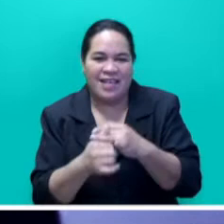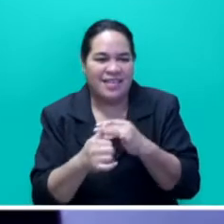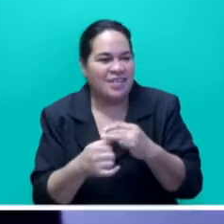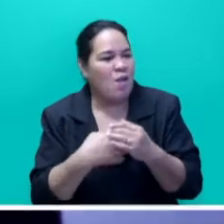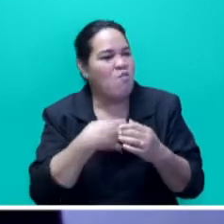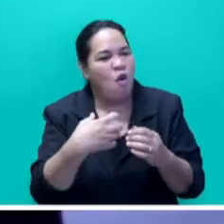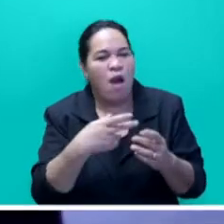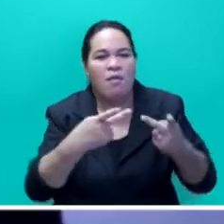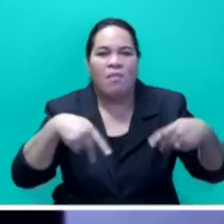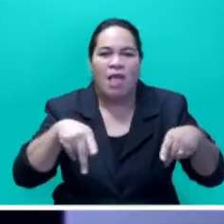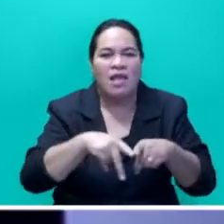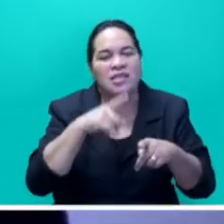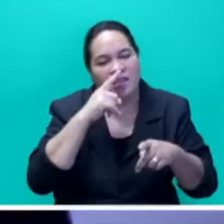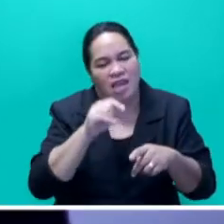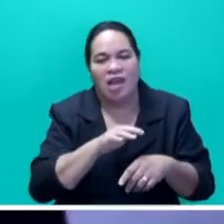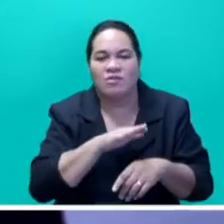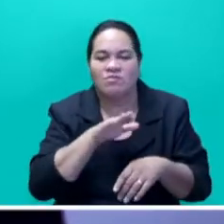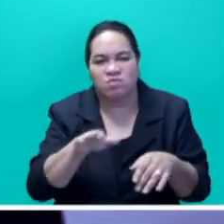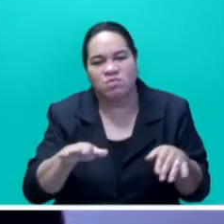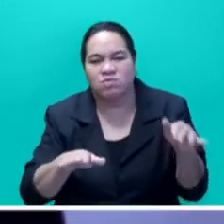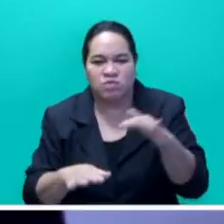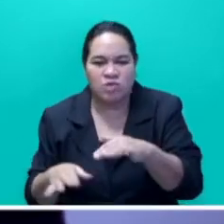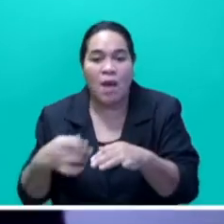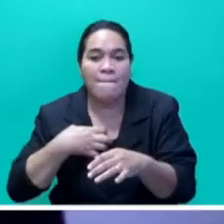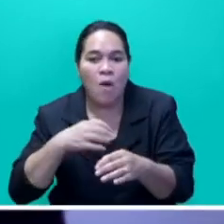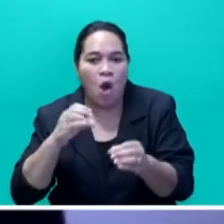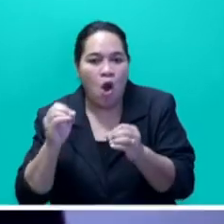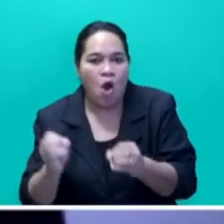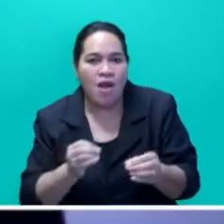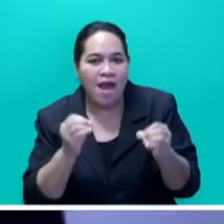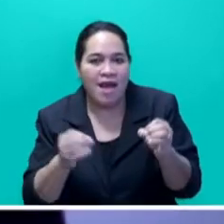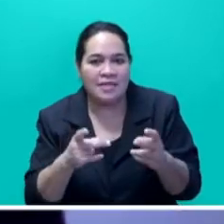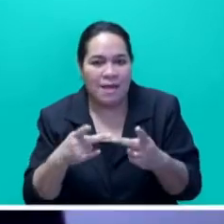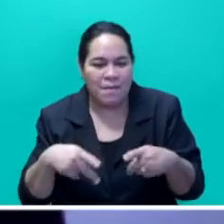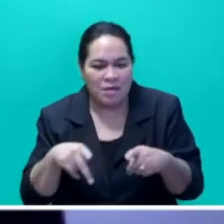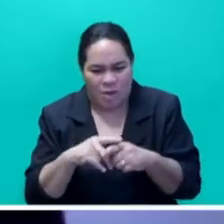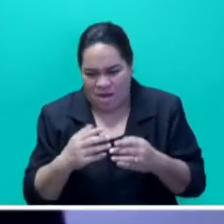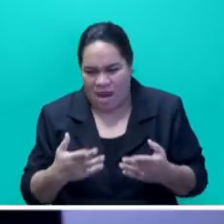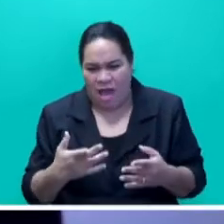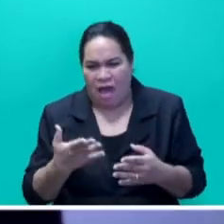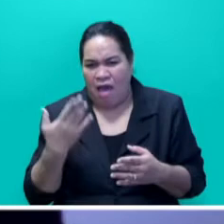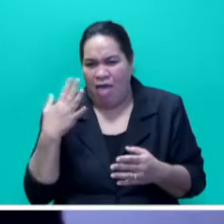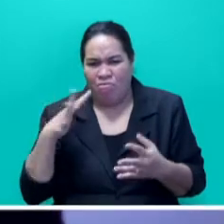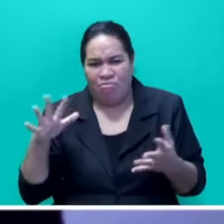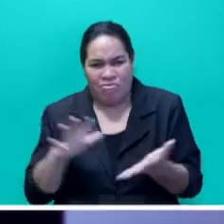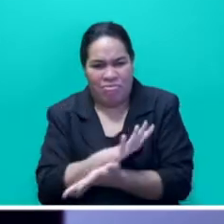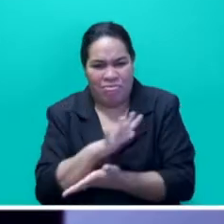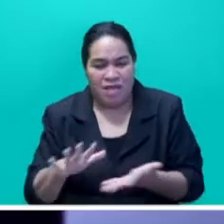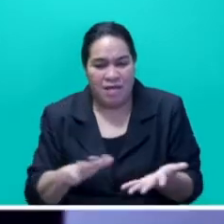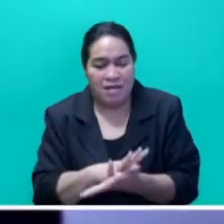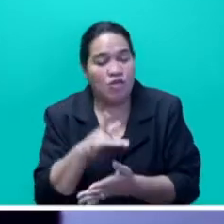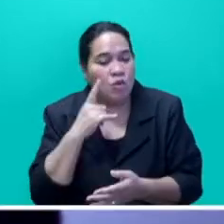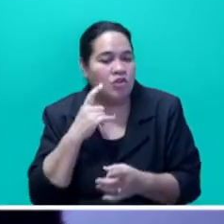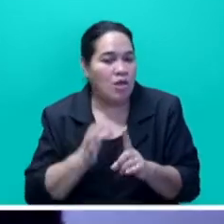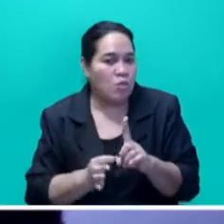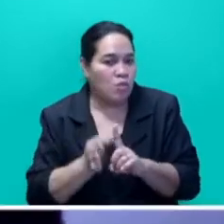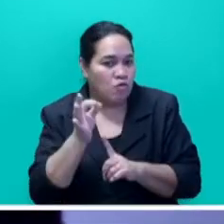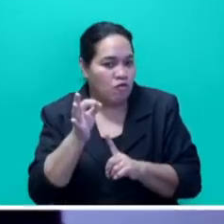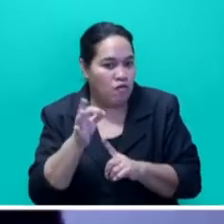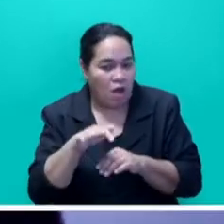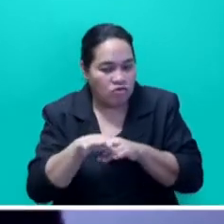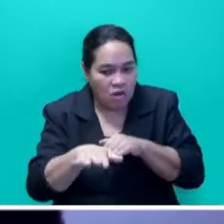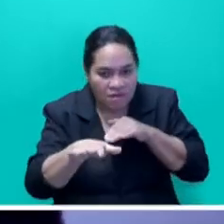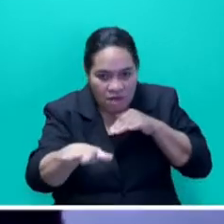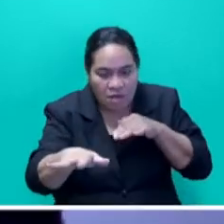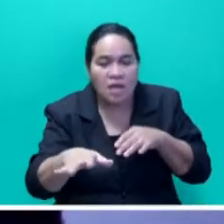In absolute terms, there will be more organized bases than what existed before. So it'll improve our traffic, it'll improve our